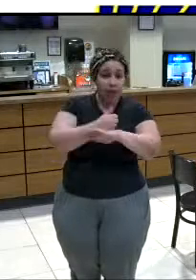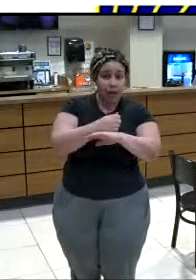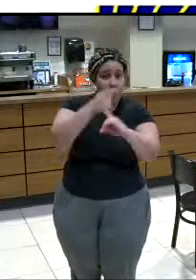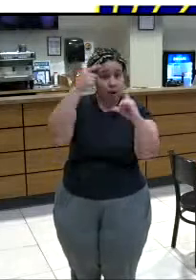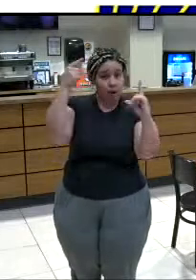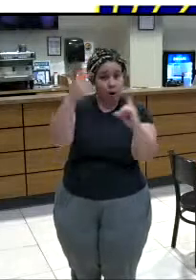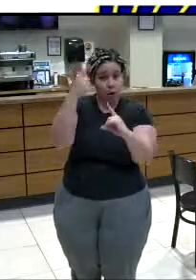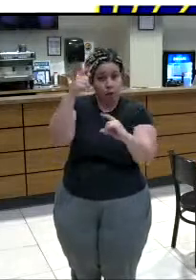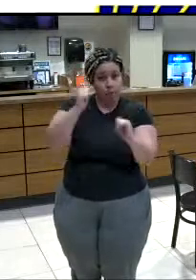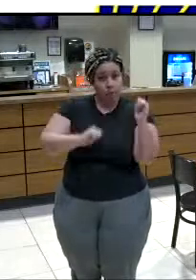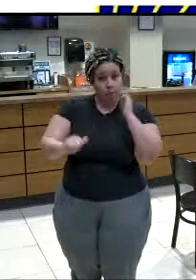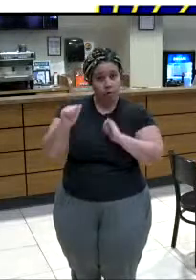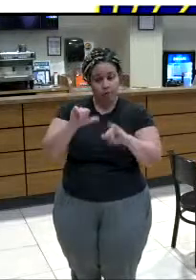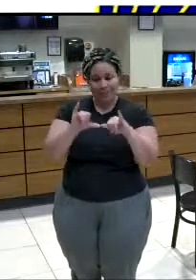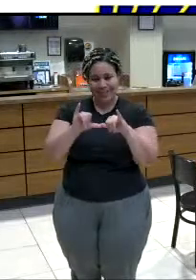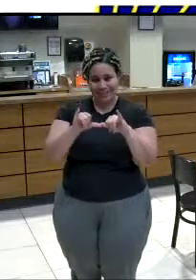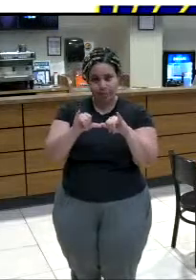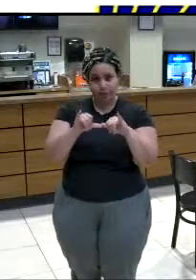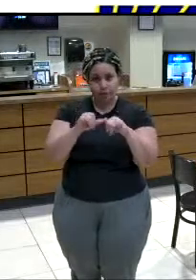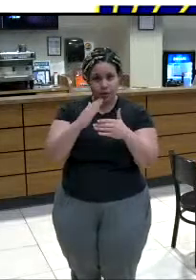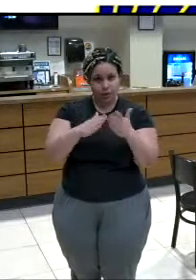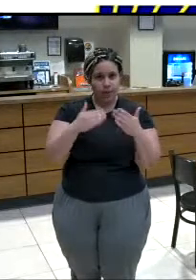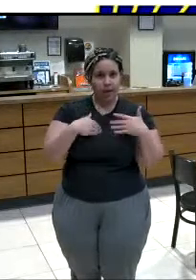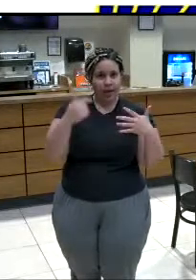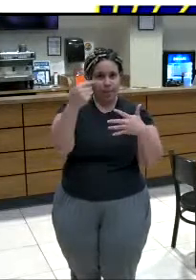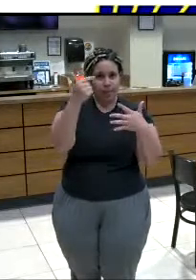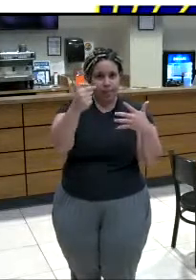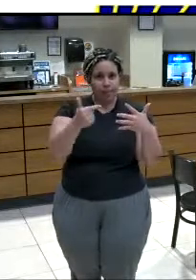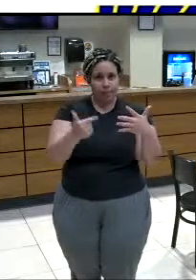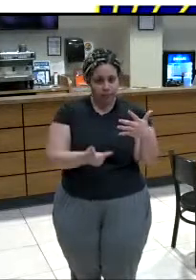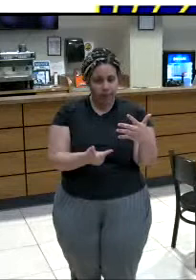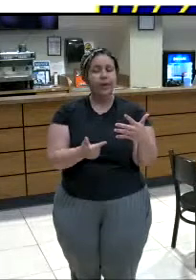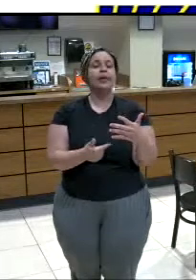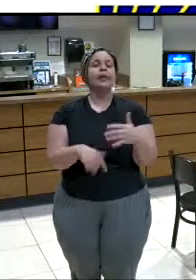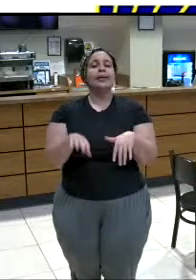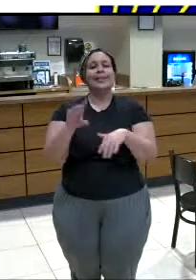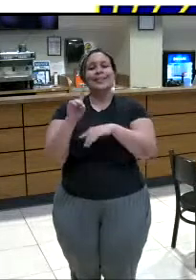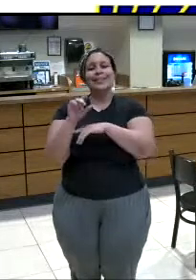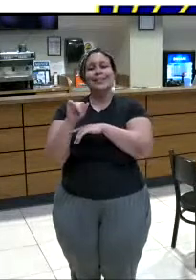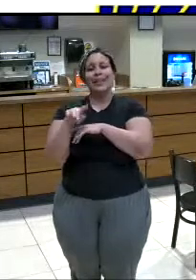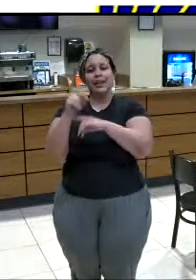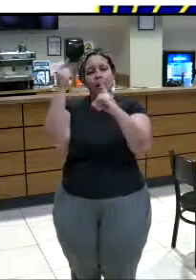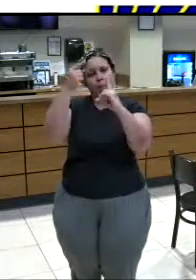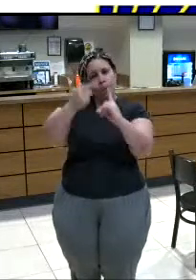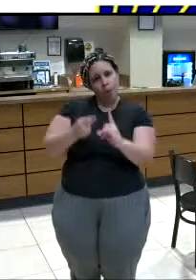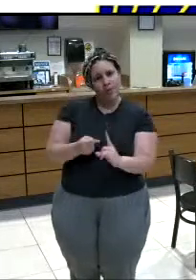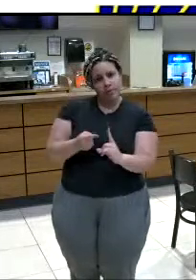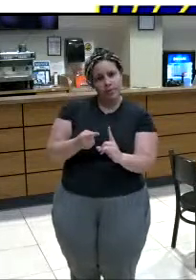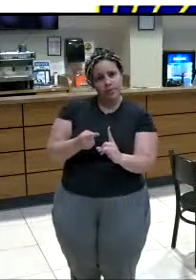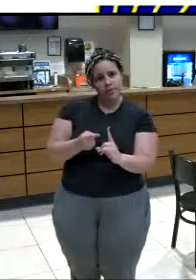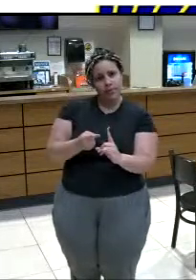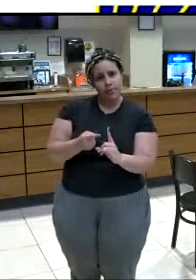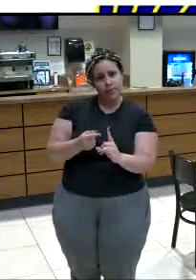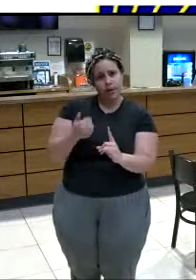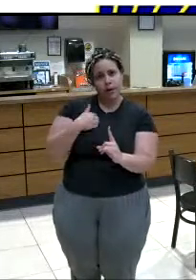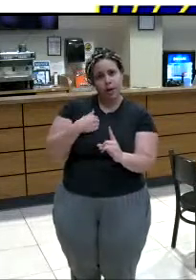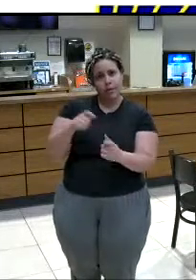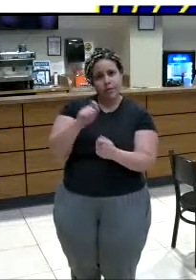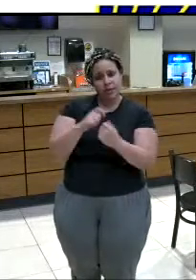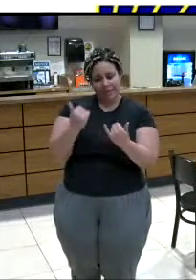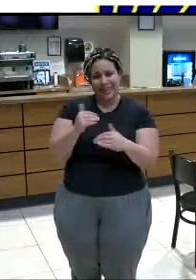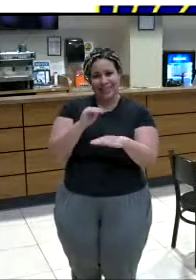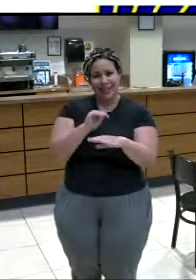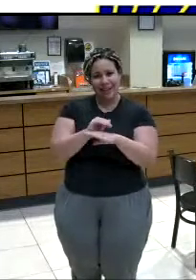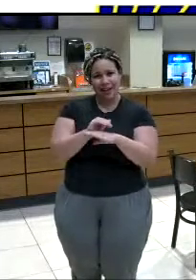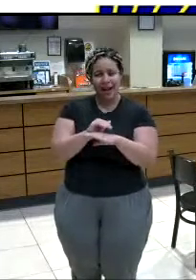some performance measures actually have multiple data points. As we look at one particular one, we might need to break it out.